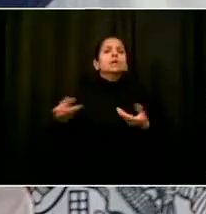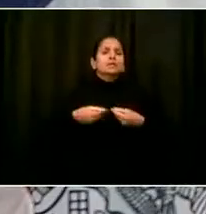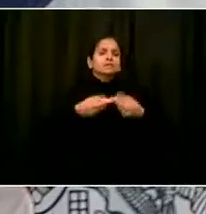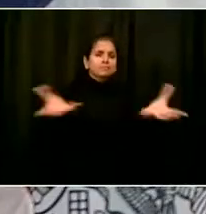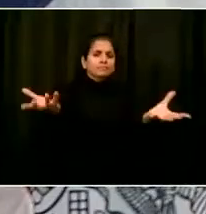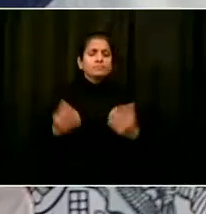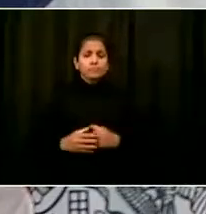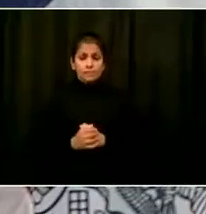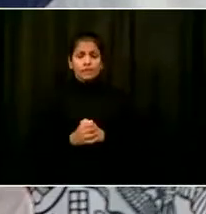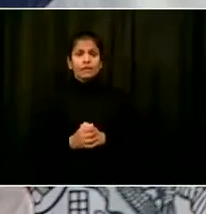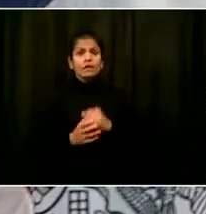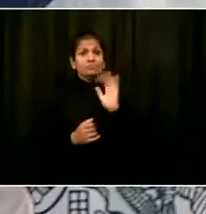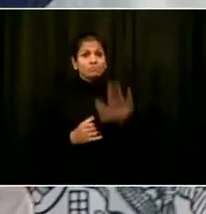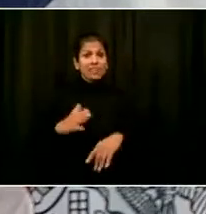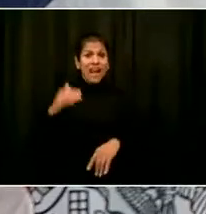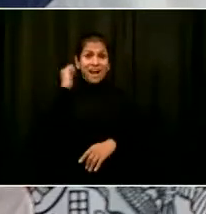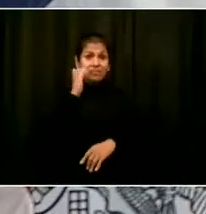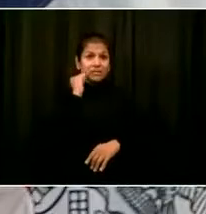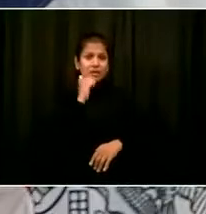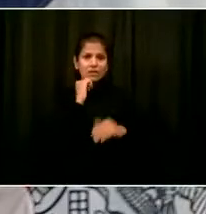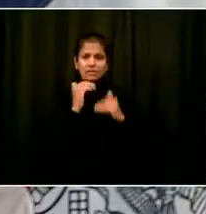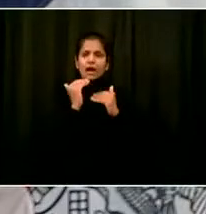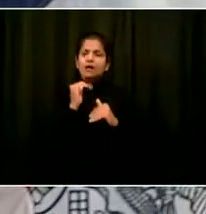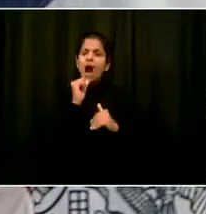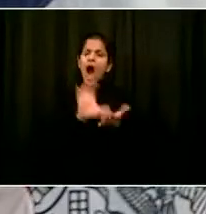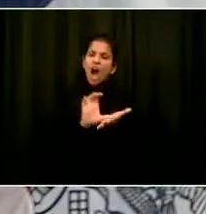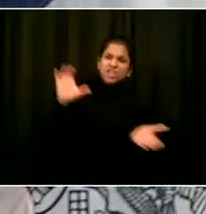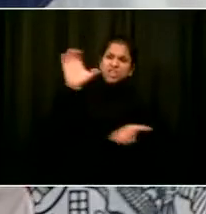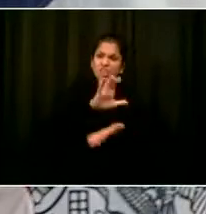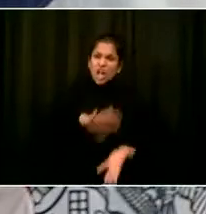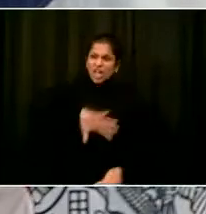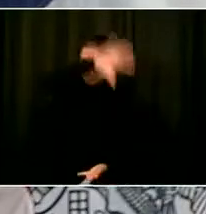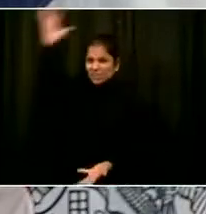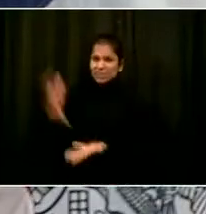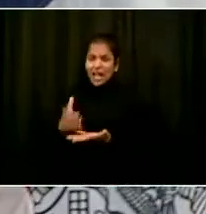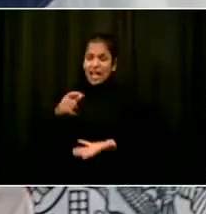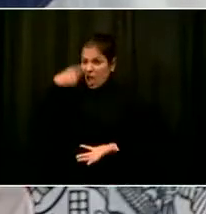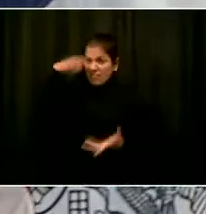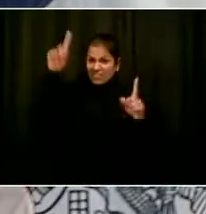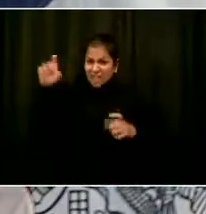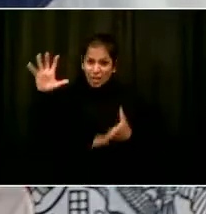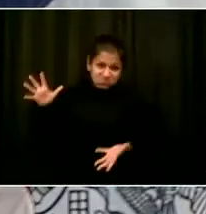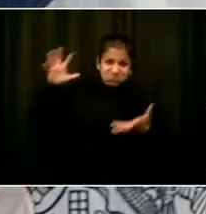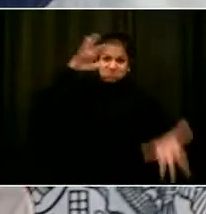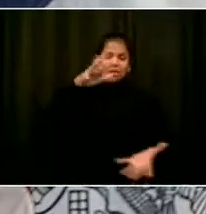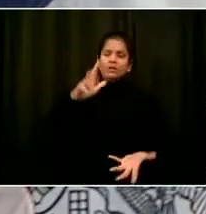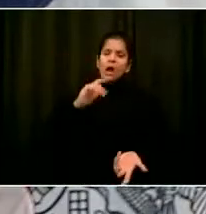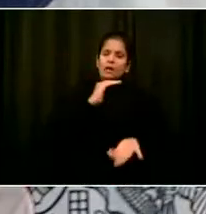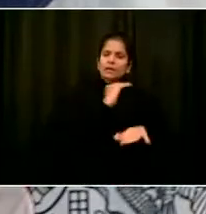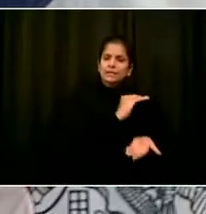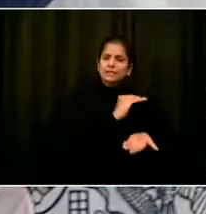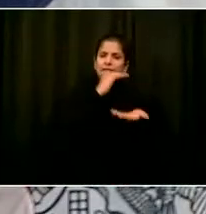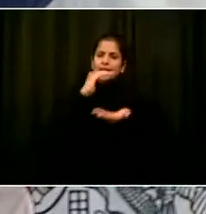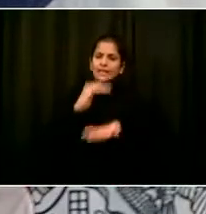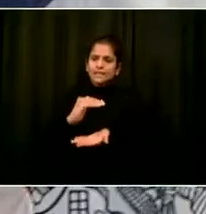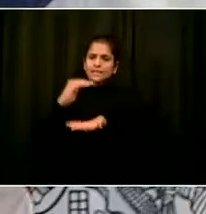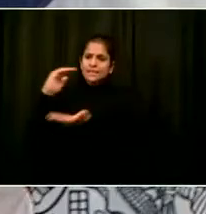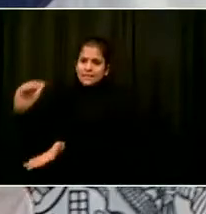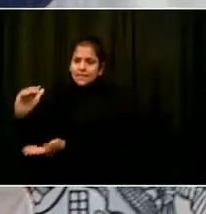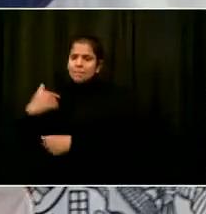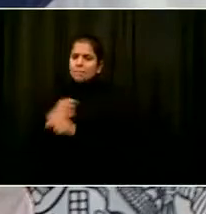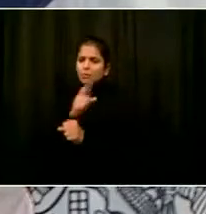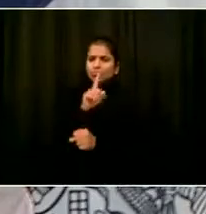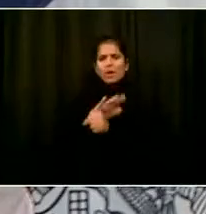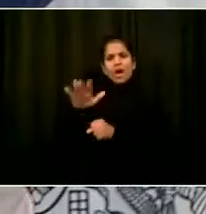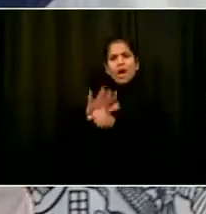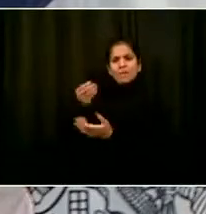finding sites I mean we're obviously led by the data and the science and you see the zip codes now every day you know where we're trying to put our